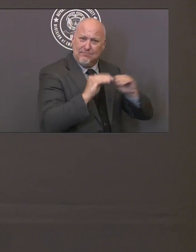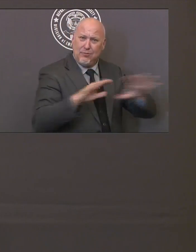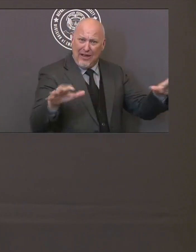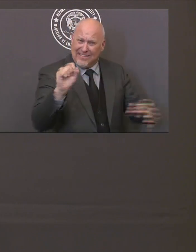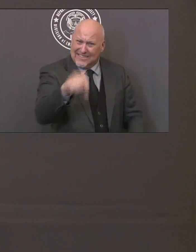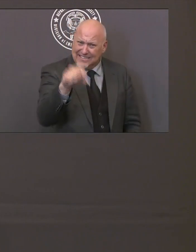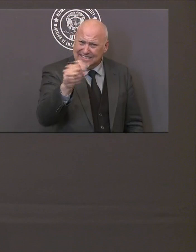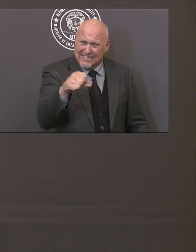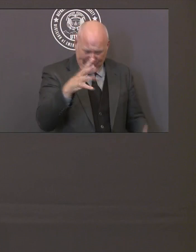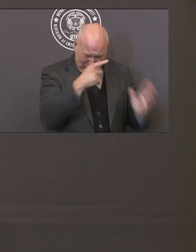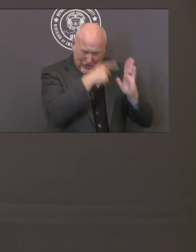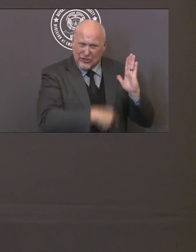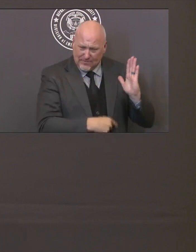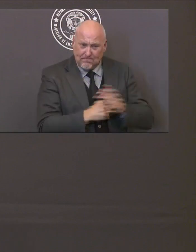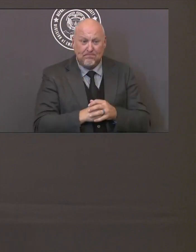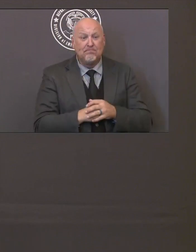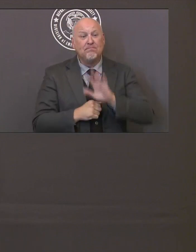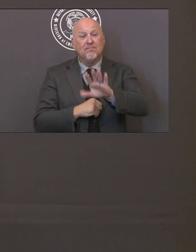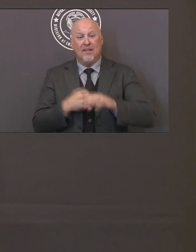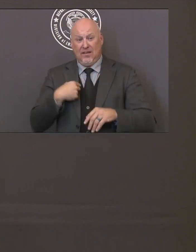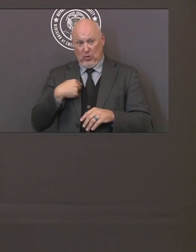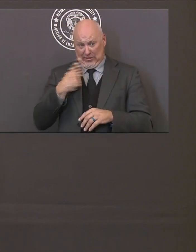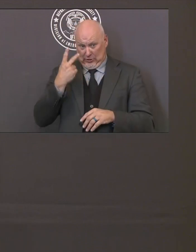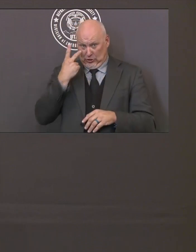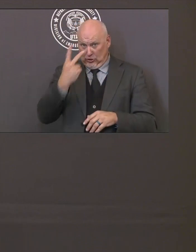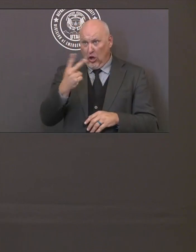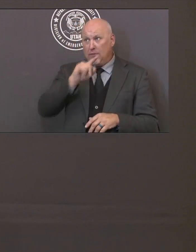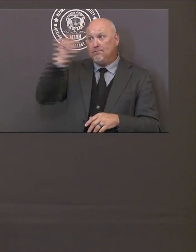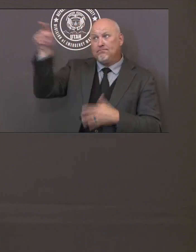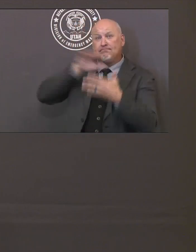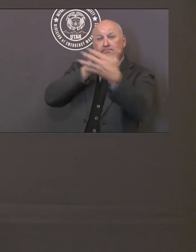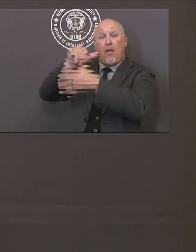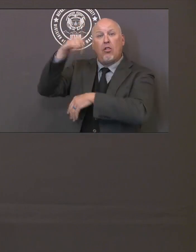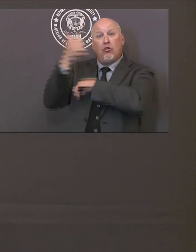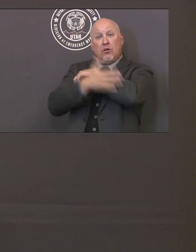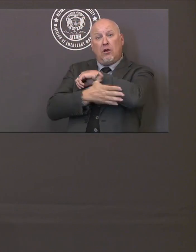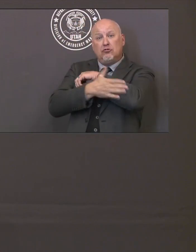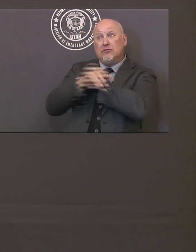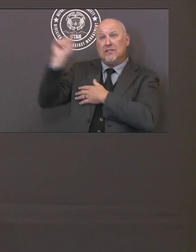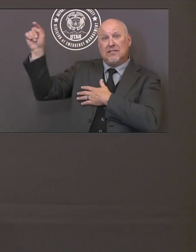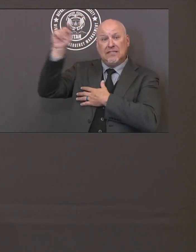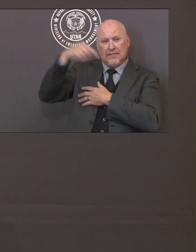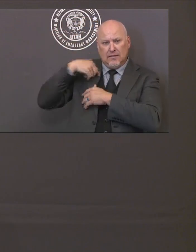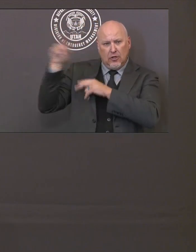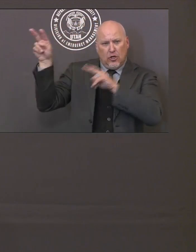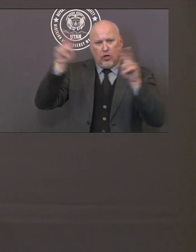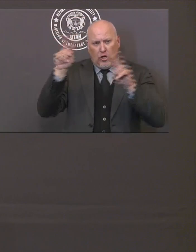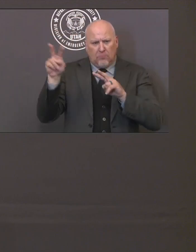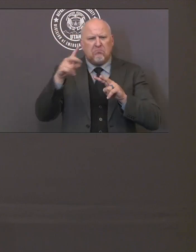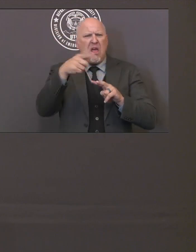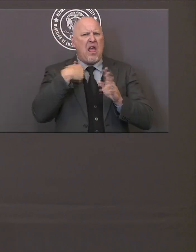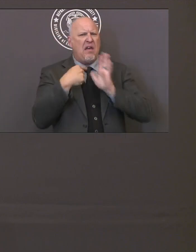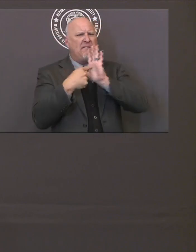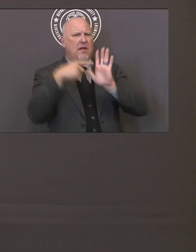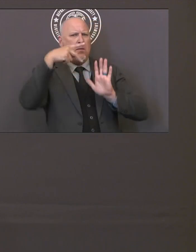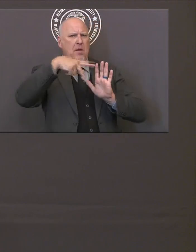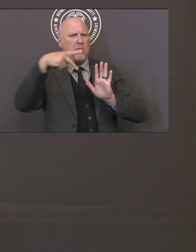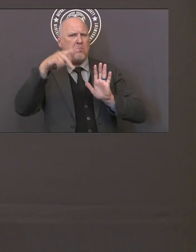different countries. So here I have a figure that shows the relationship